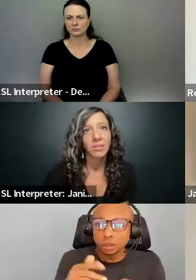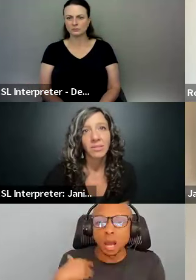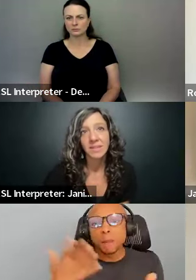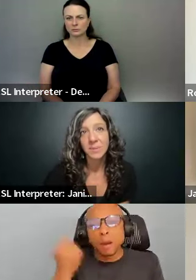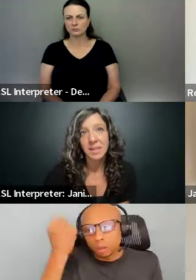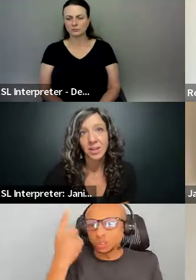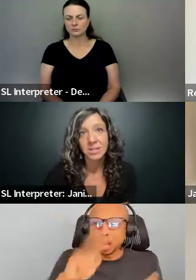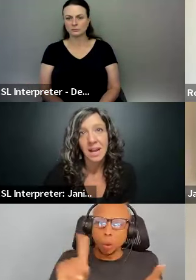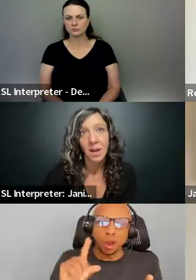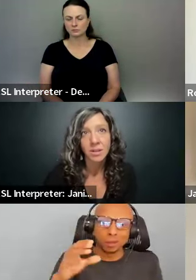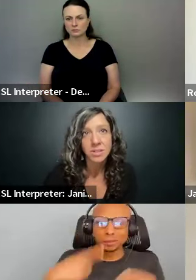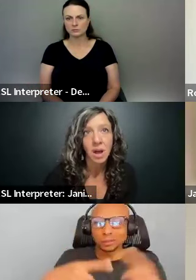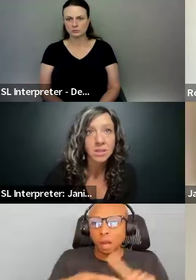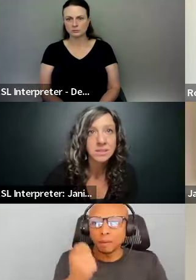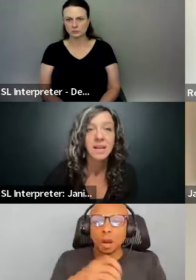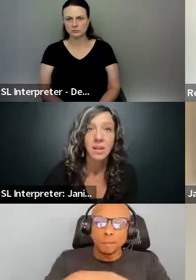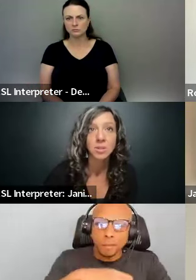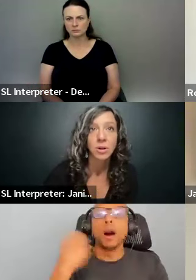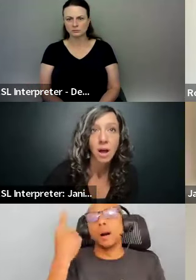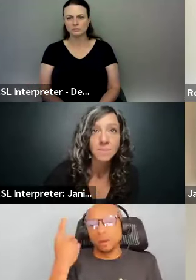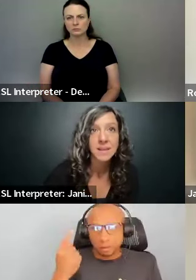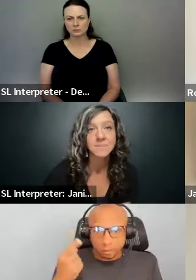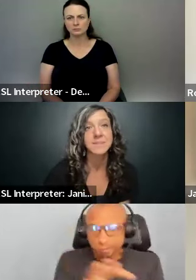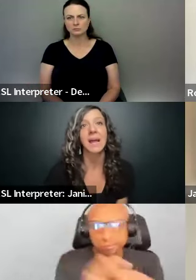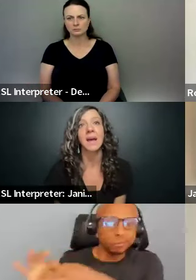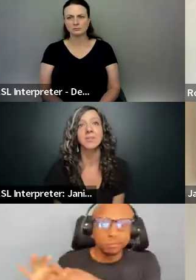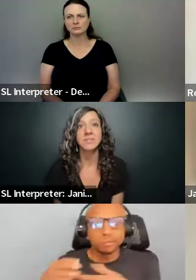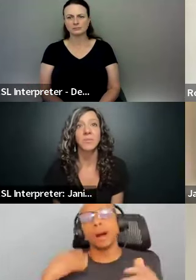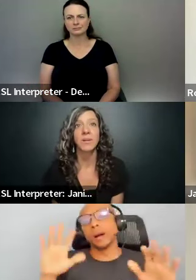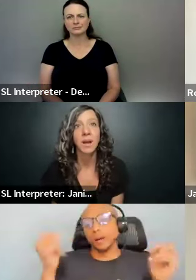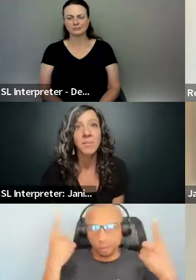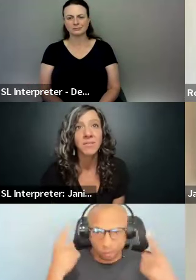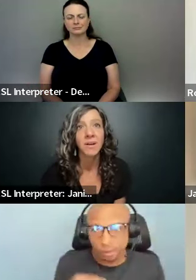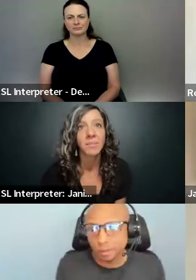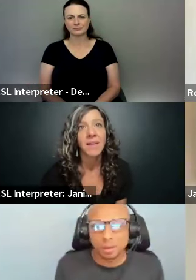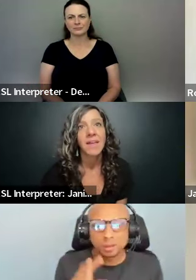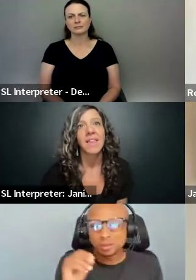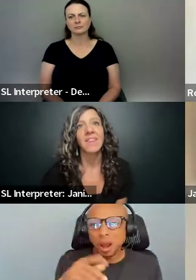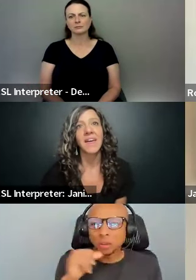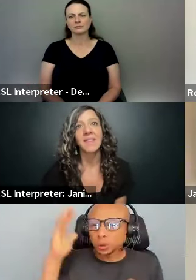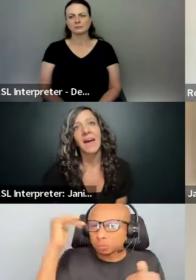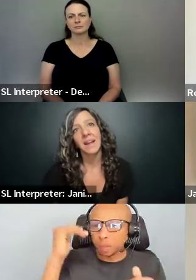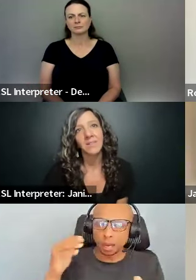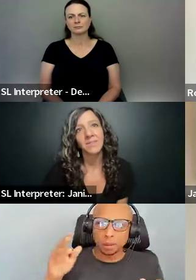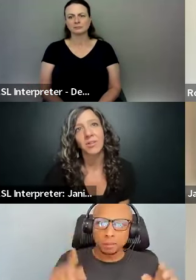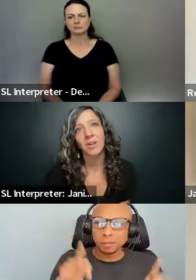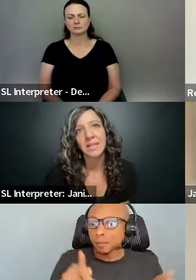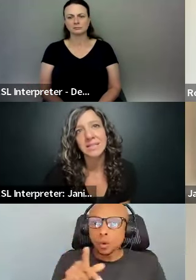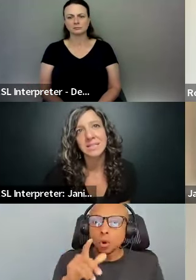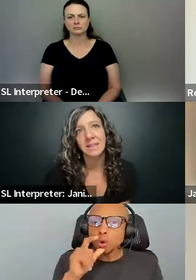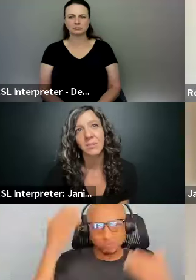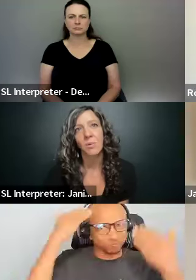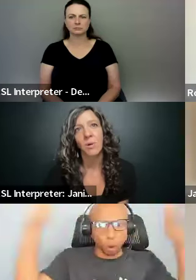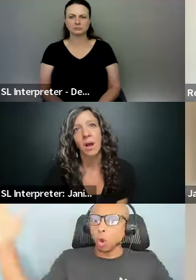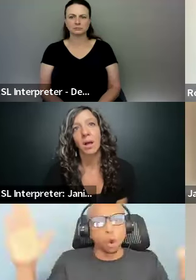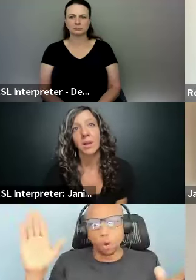with these particular technological concepts and I understand where they're coming from, then that kind of